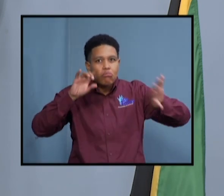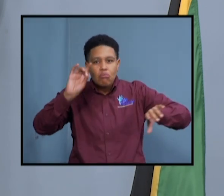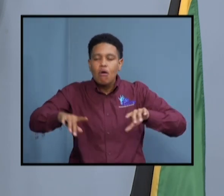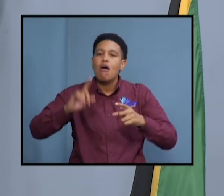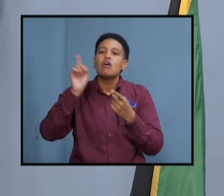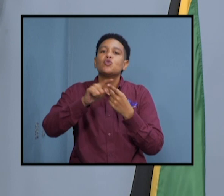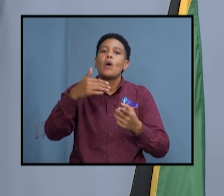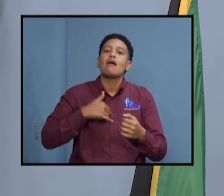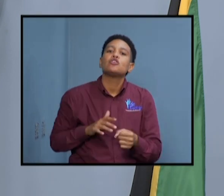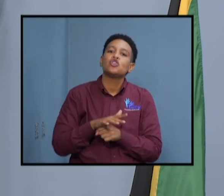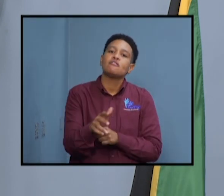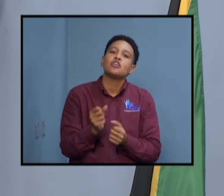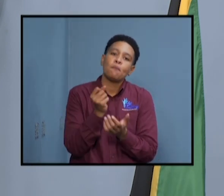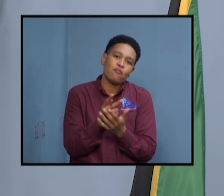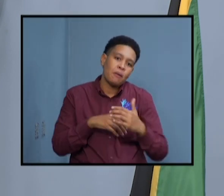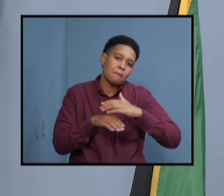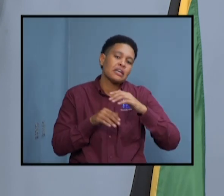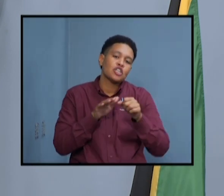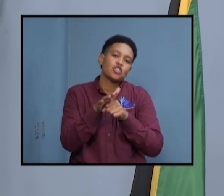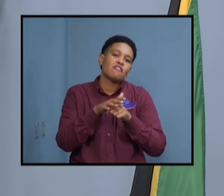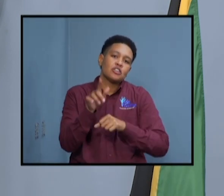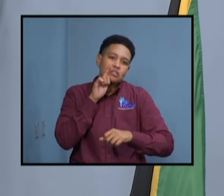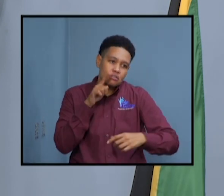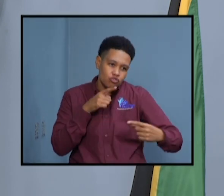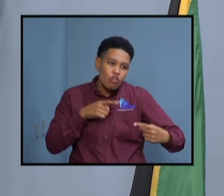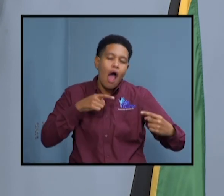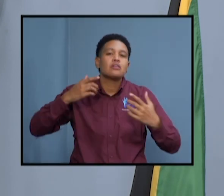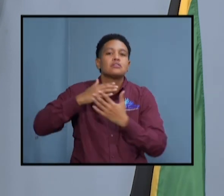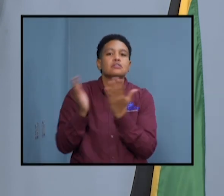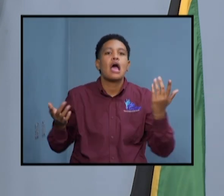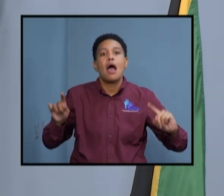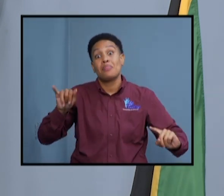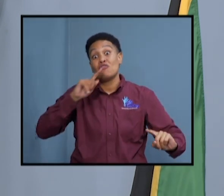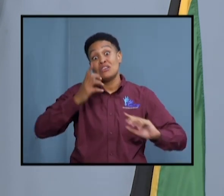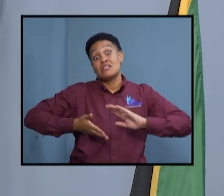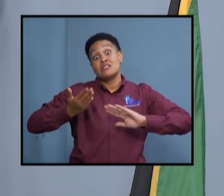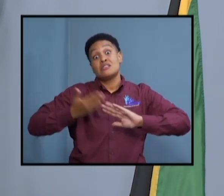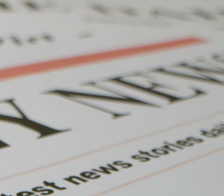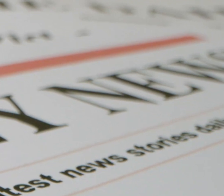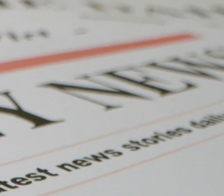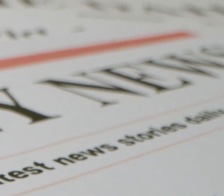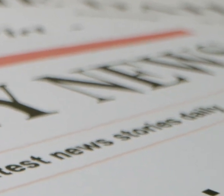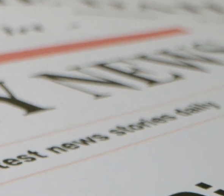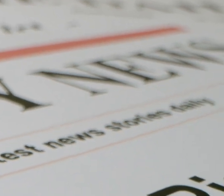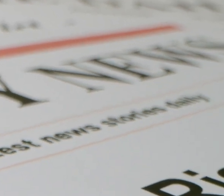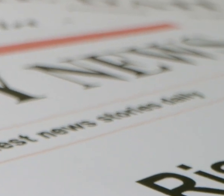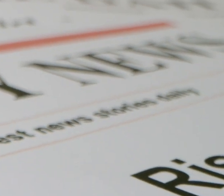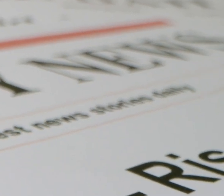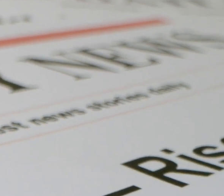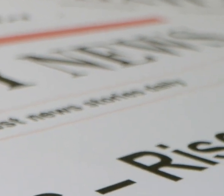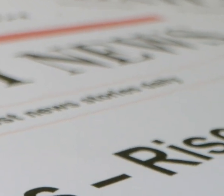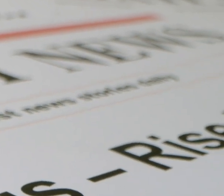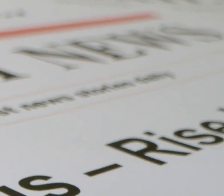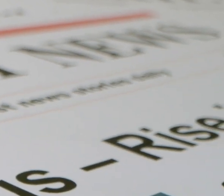have sufficient approvals based on sufficient trials and so on. And that's an ongoing process. The PCR